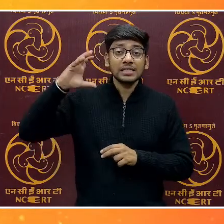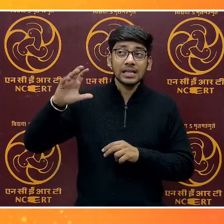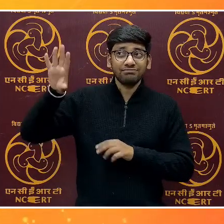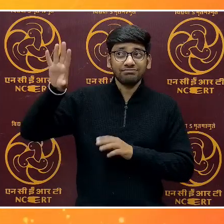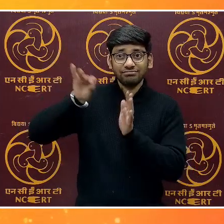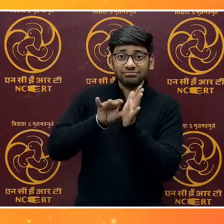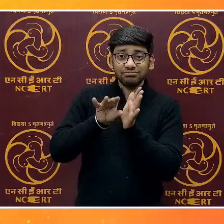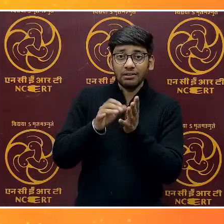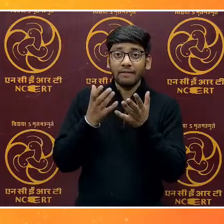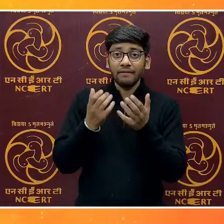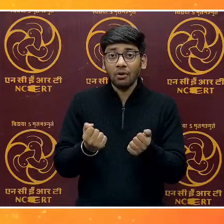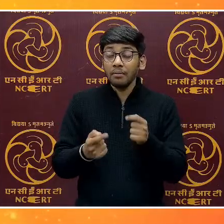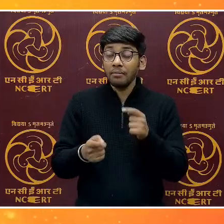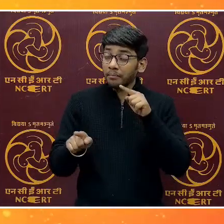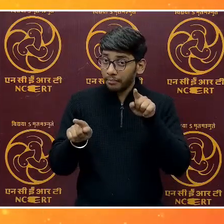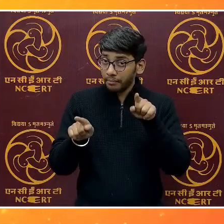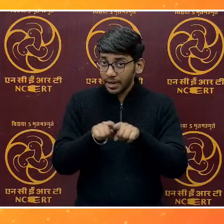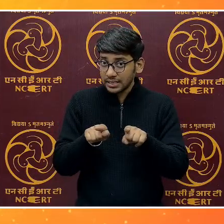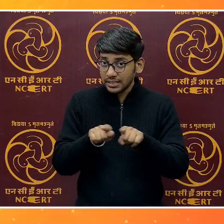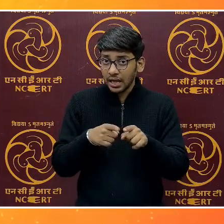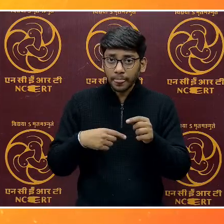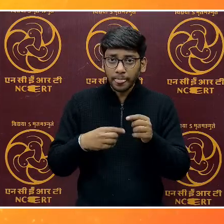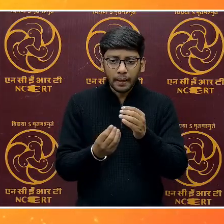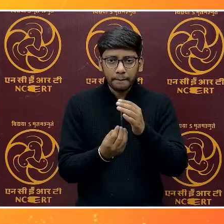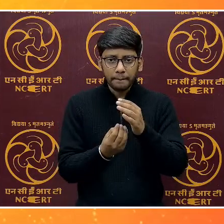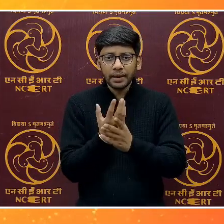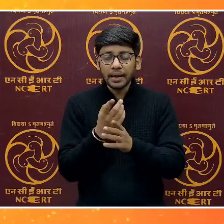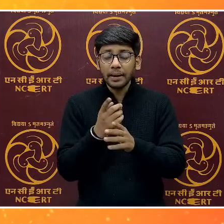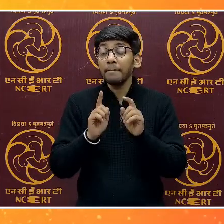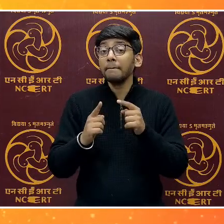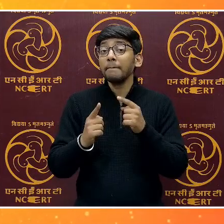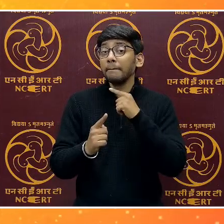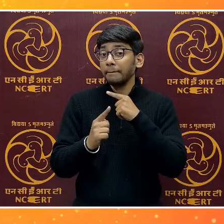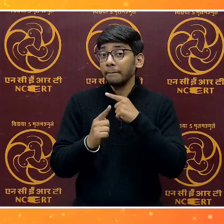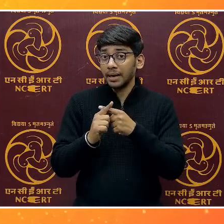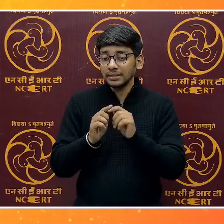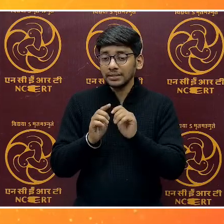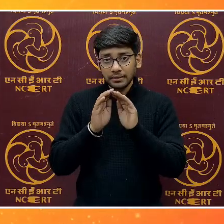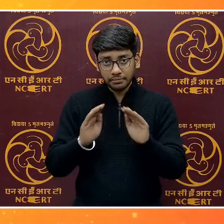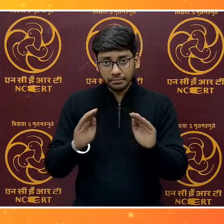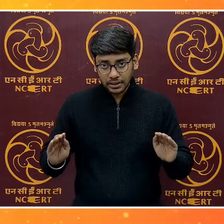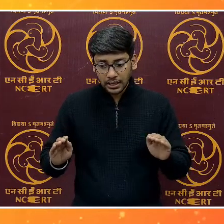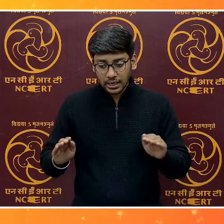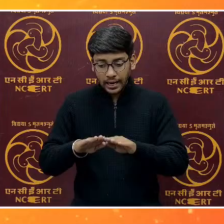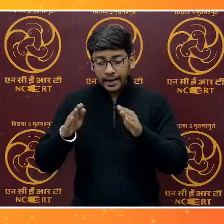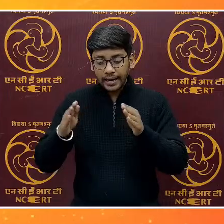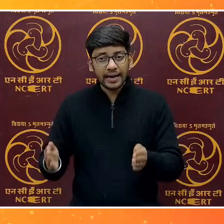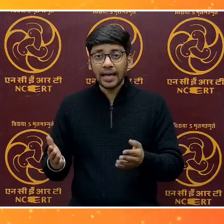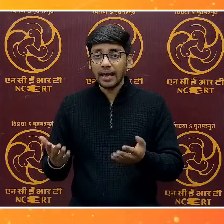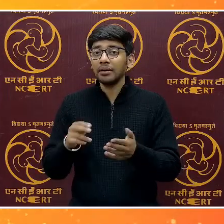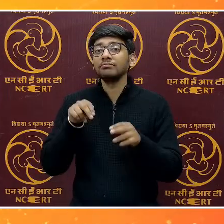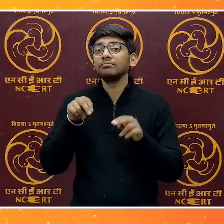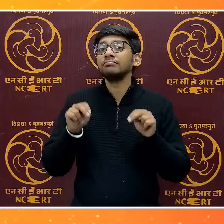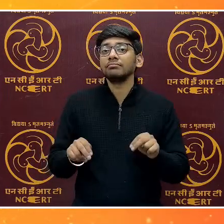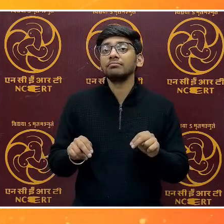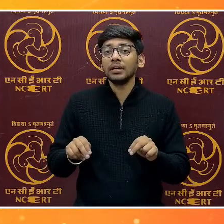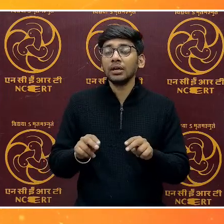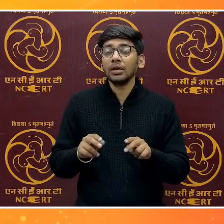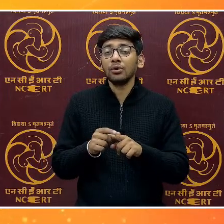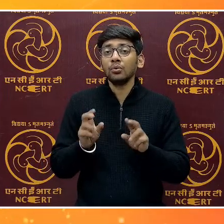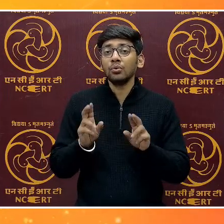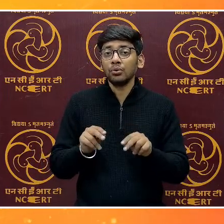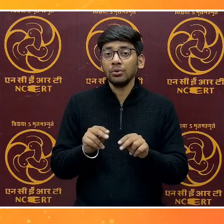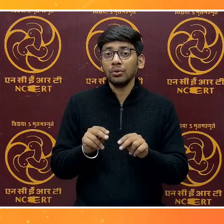for plants. Yes. And that also goes for children. Yes, but not for table. Absolutely. So, you are a wonderful student once